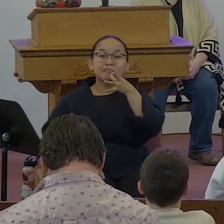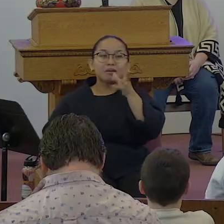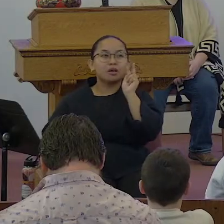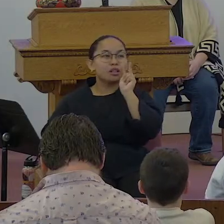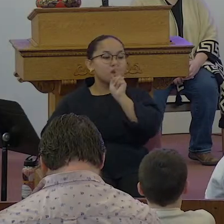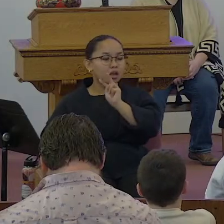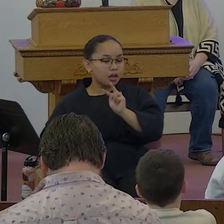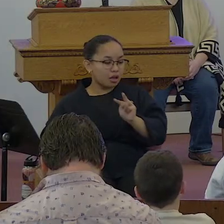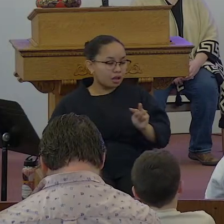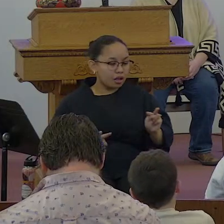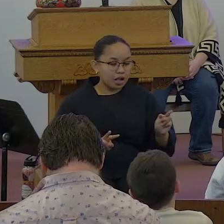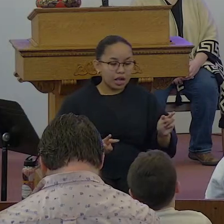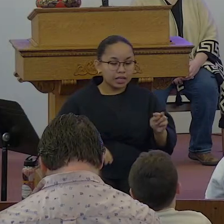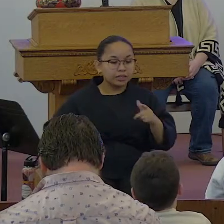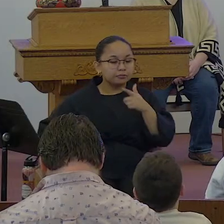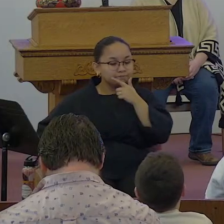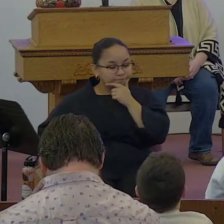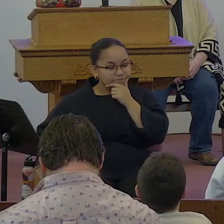she said,